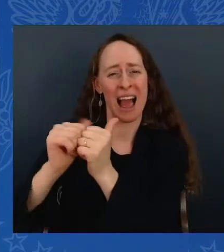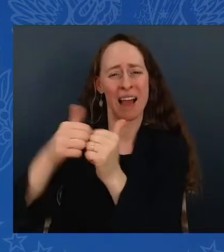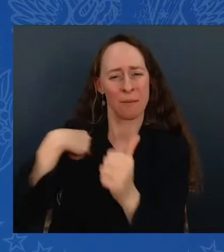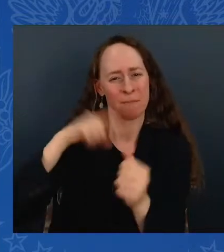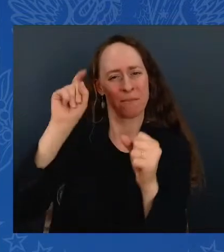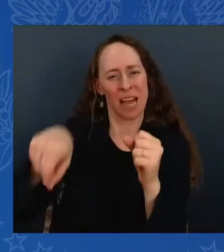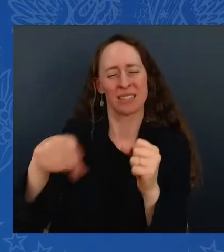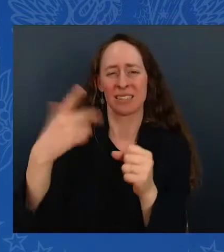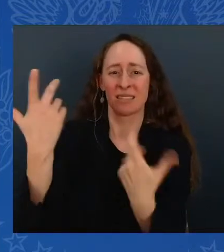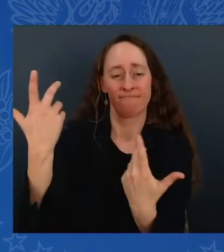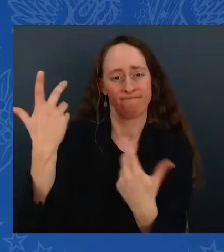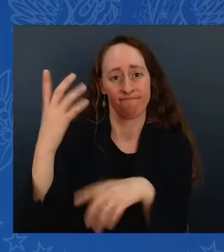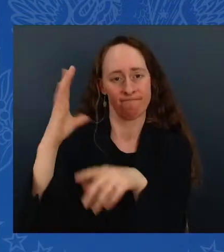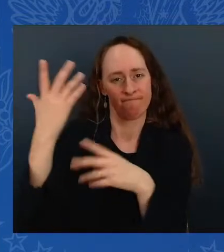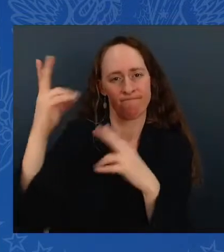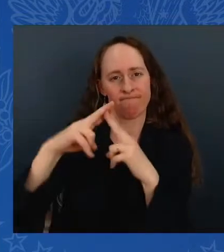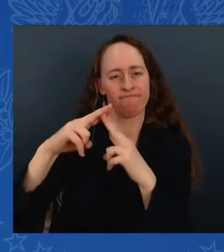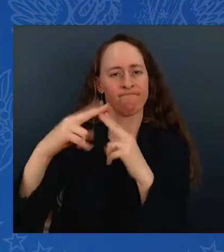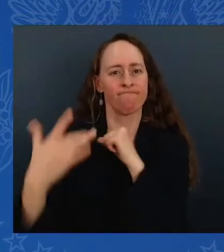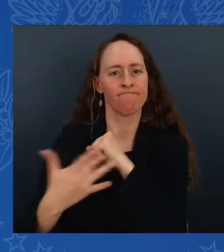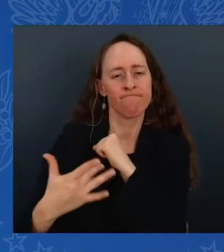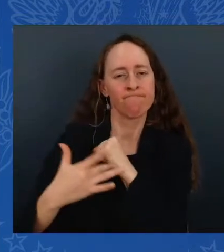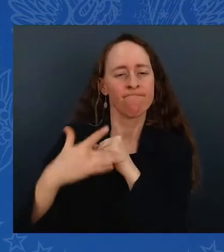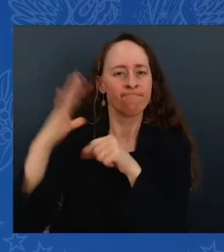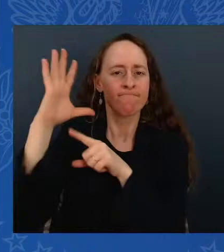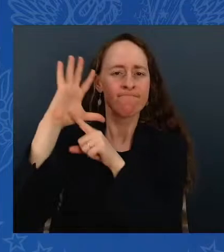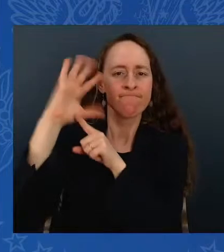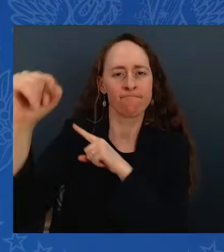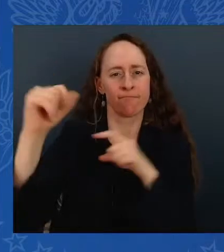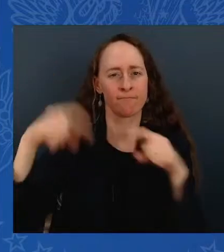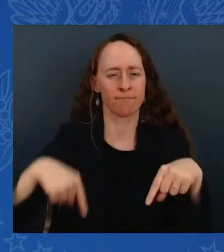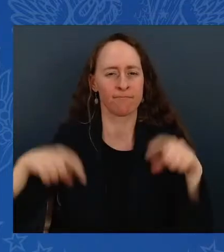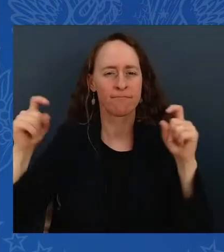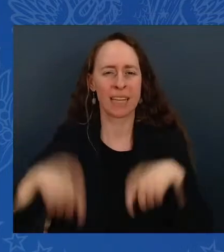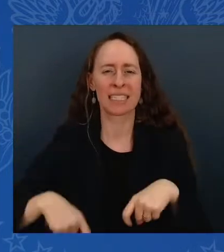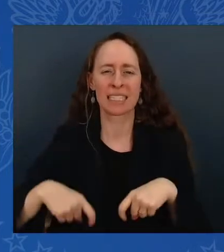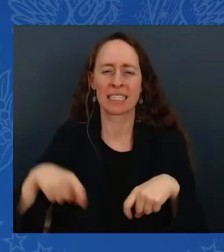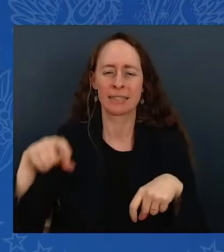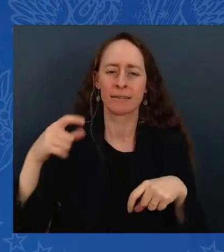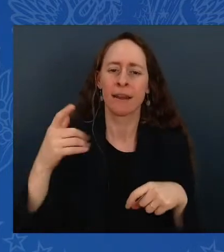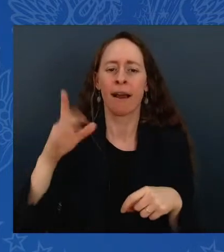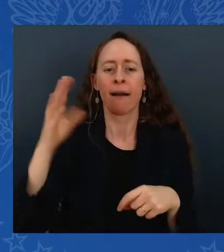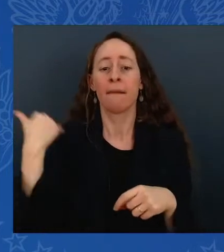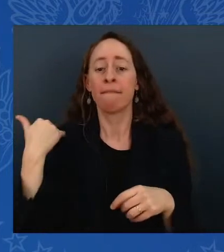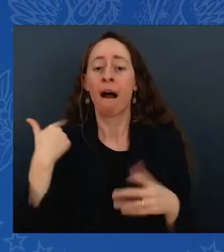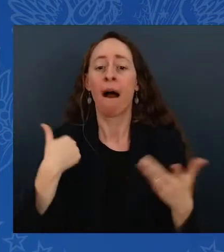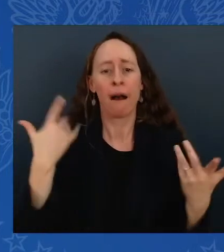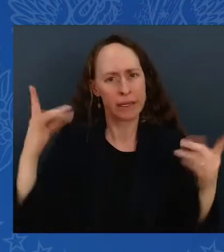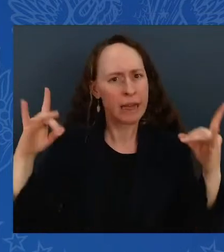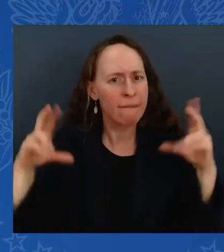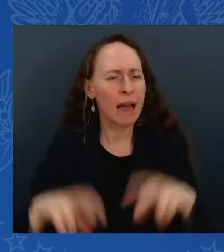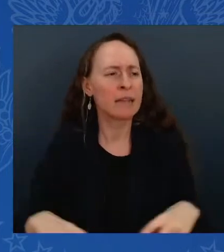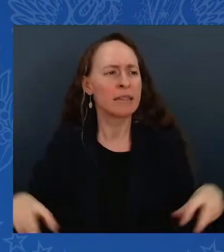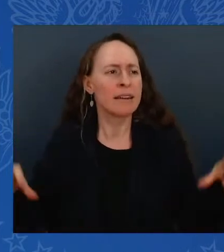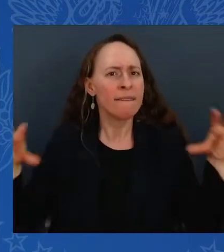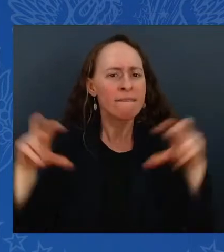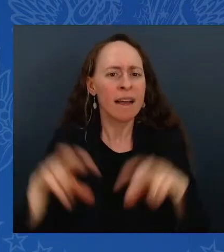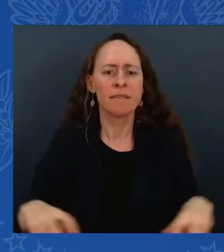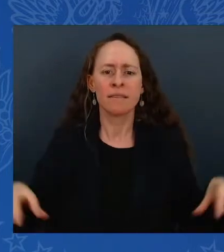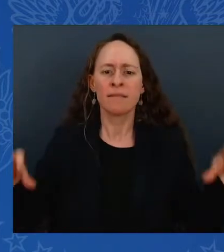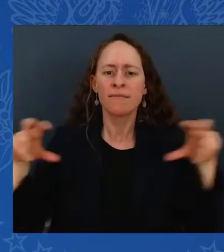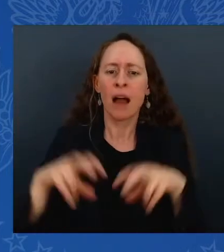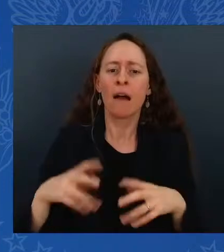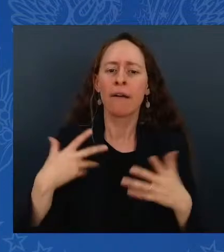long while investing in science and technology as a government. During the pandemic, American people learned about supply